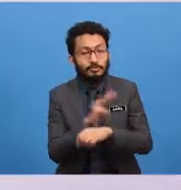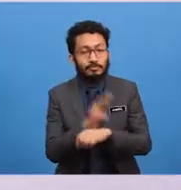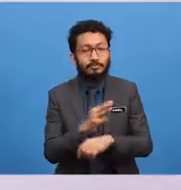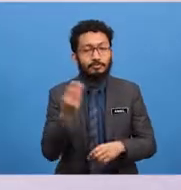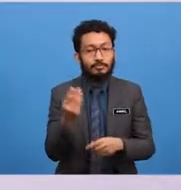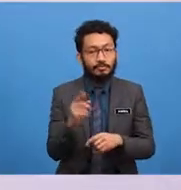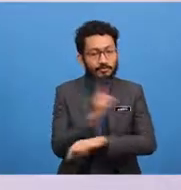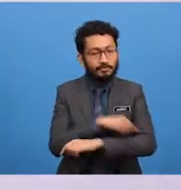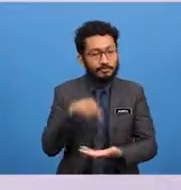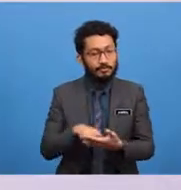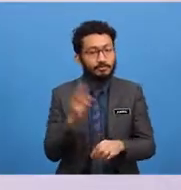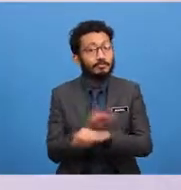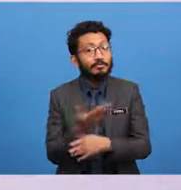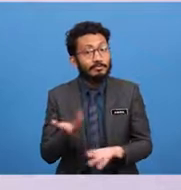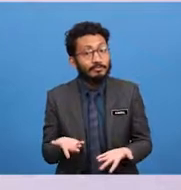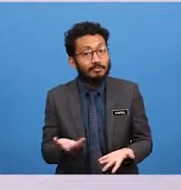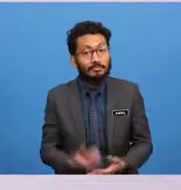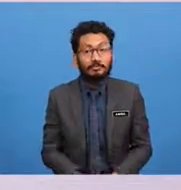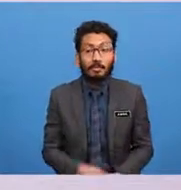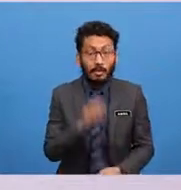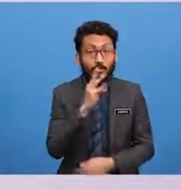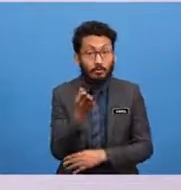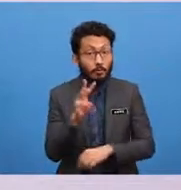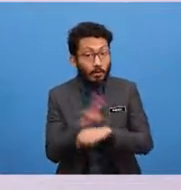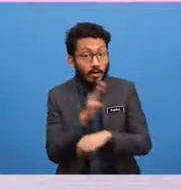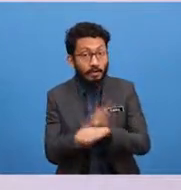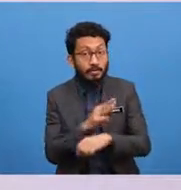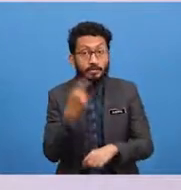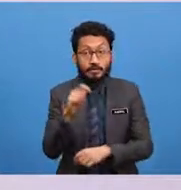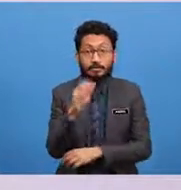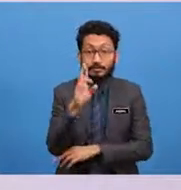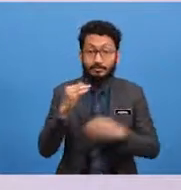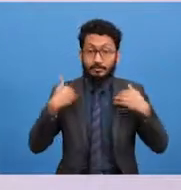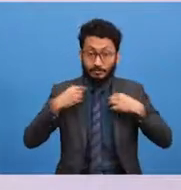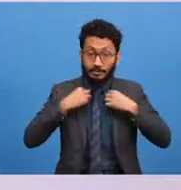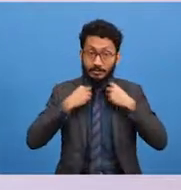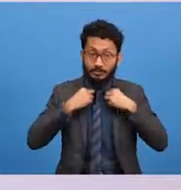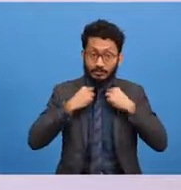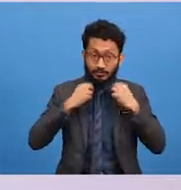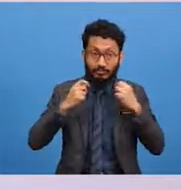Are you wearing a t-shirt and trousers right now?